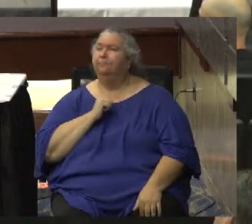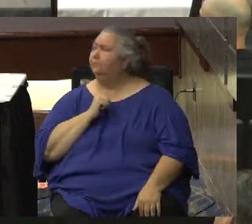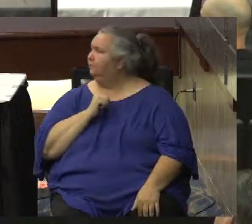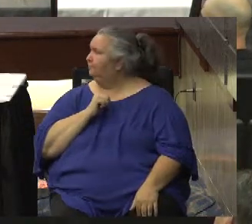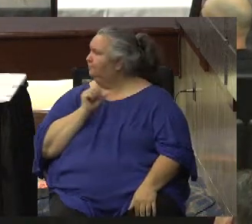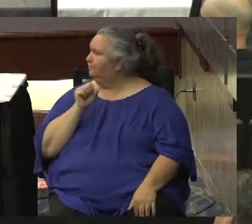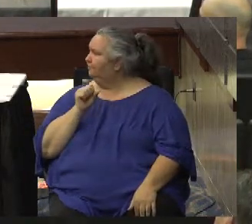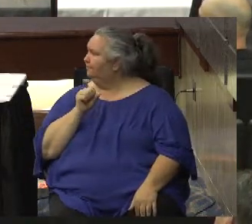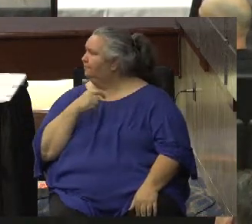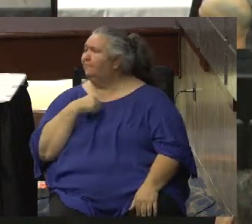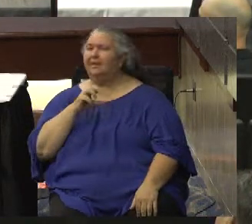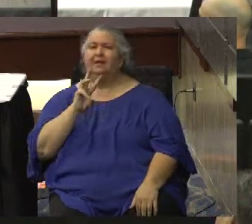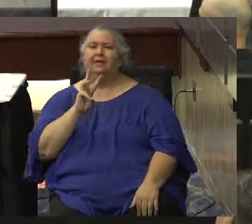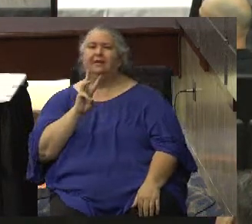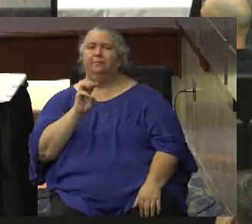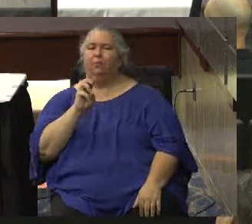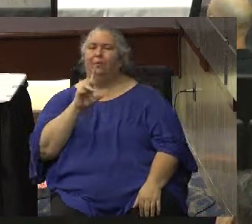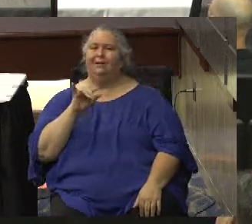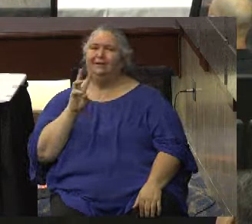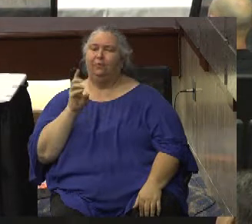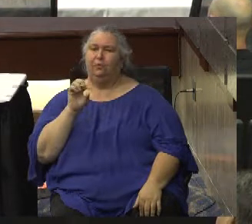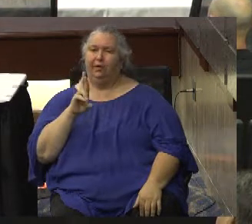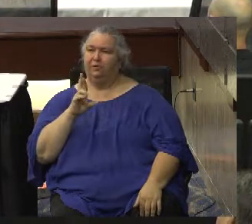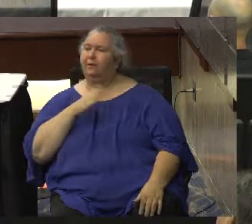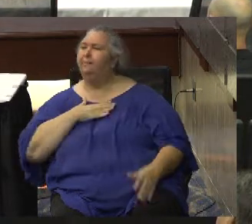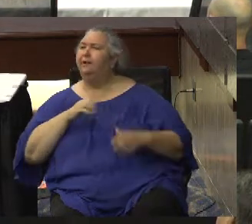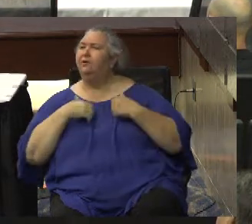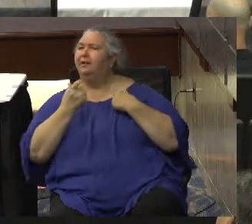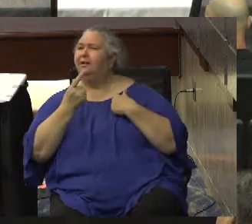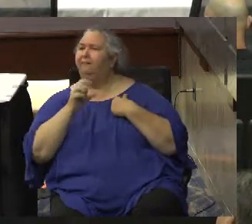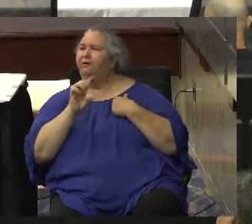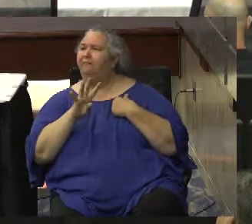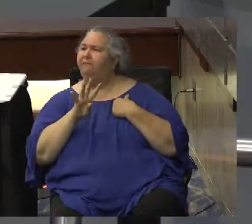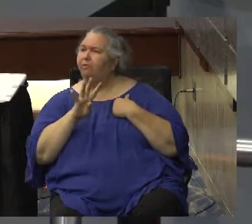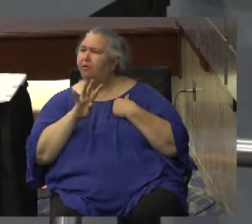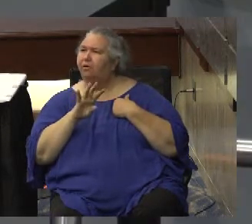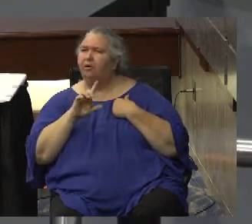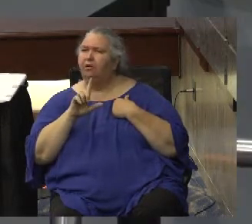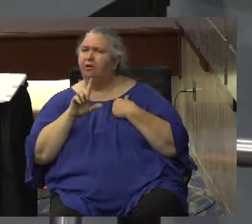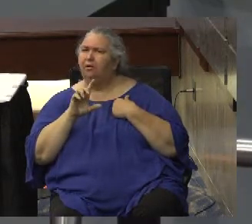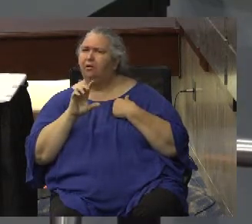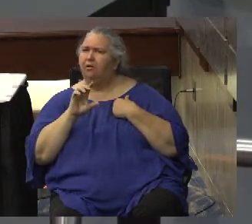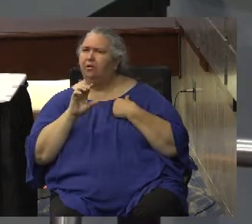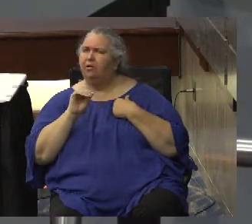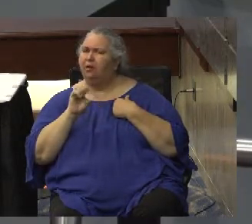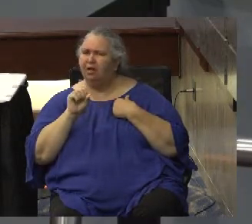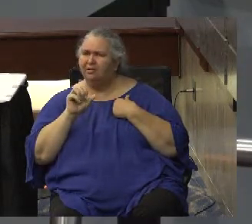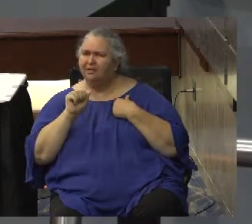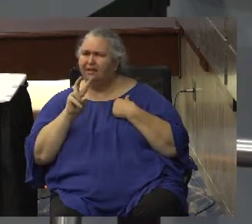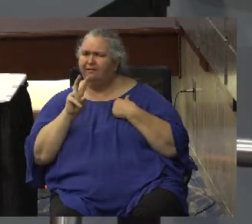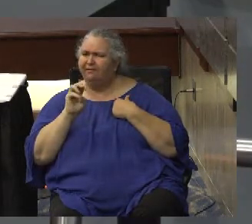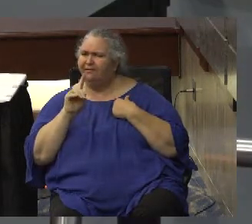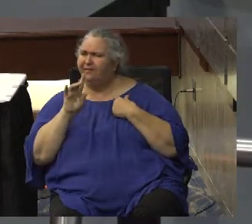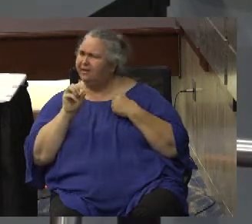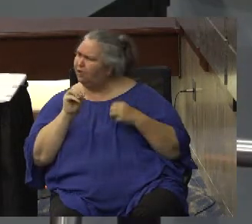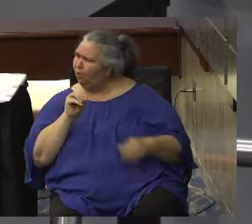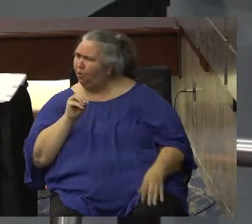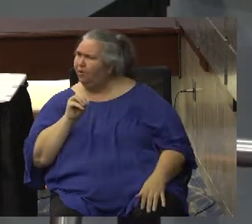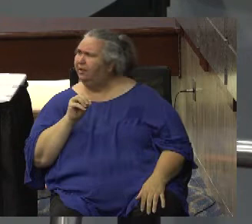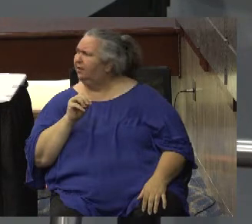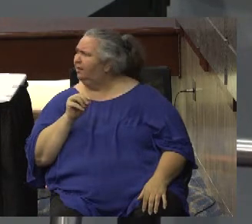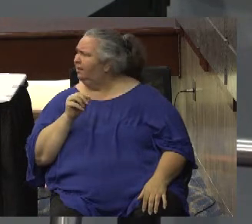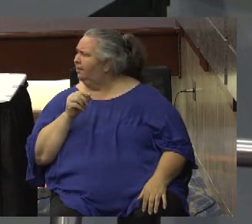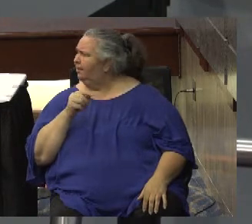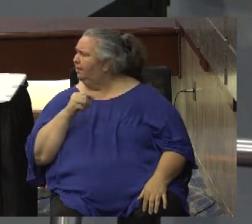Yes, I'm Wendy Winter. My address is 1104 Los Alamitos. However, I'm here speaking on behalf of my father,